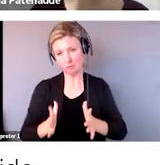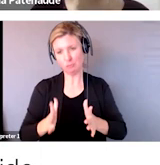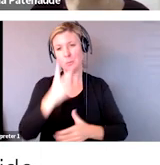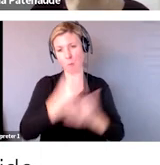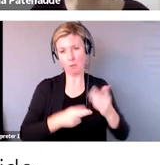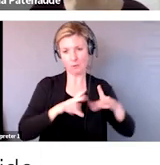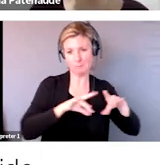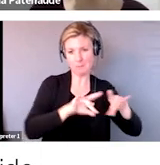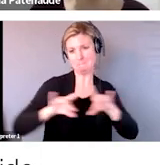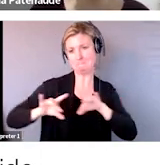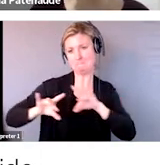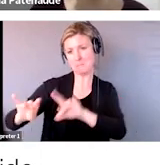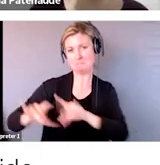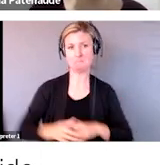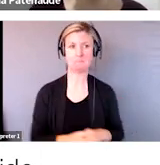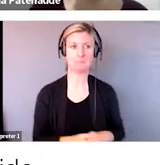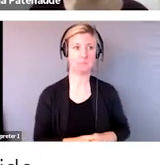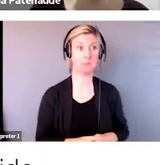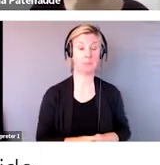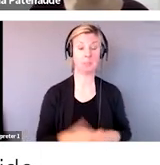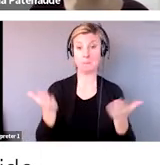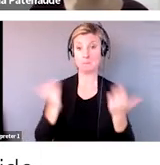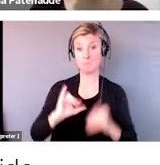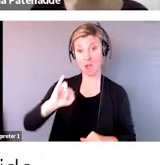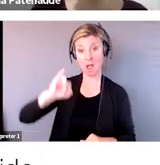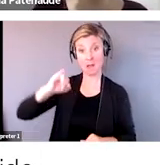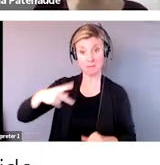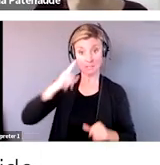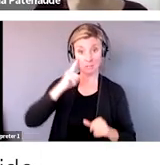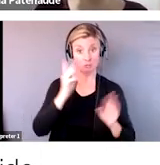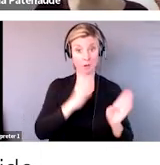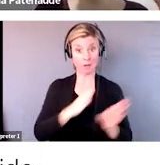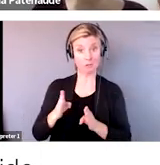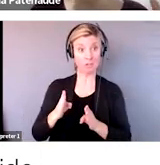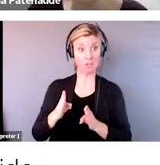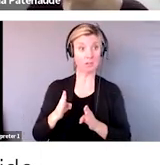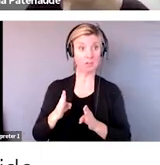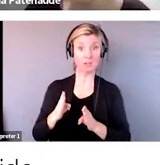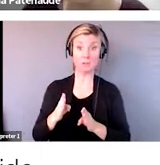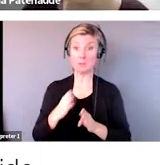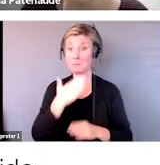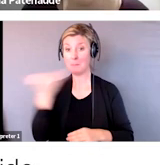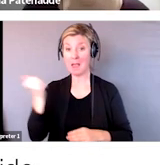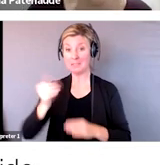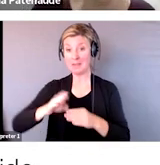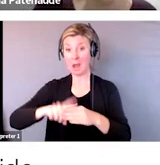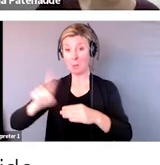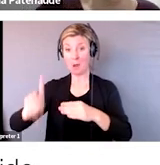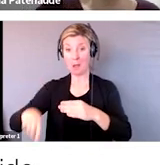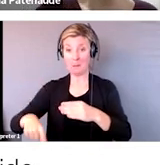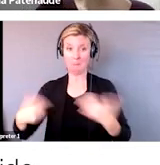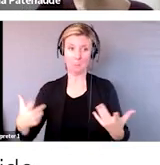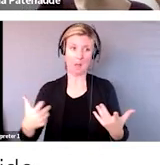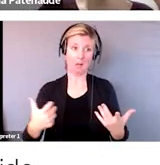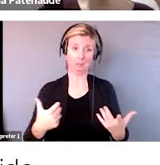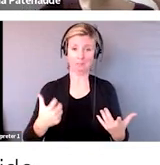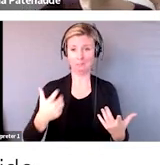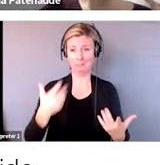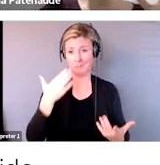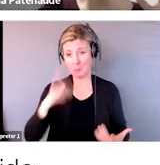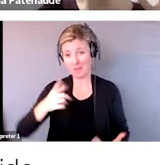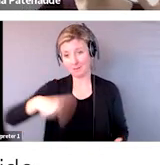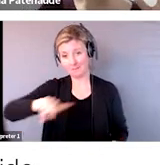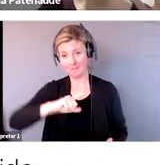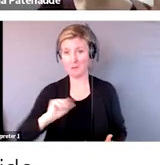So IP strategy and optimal outcome, you want to try to, who doesn't like a Venn diagram, right? You want